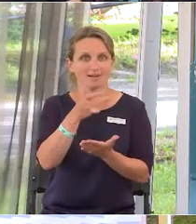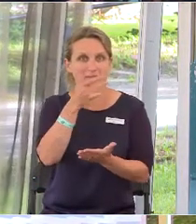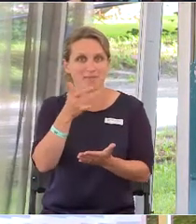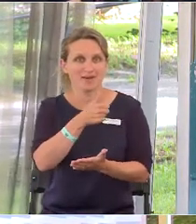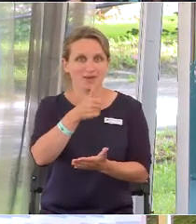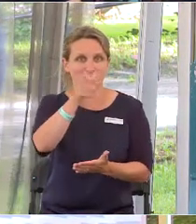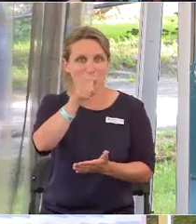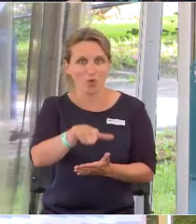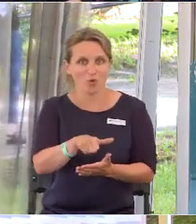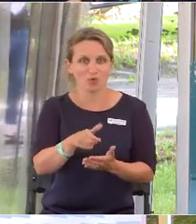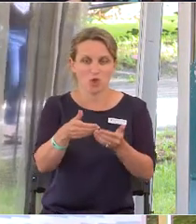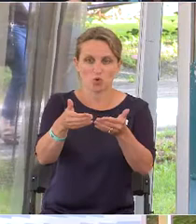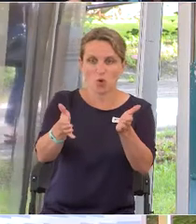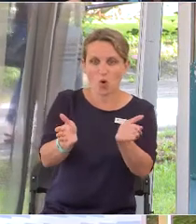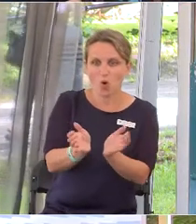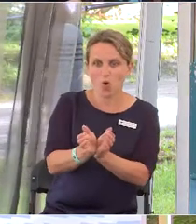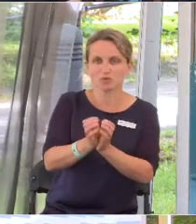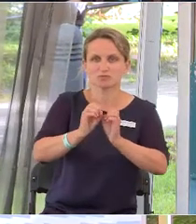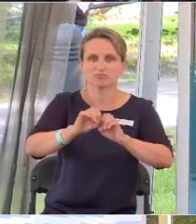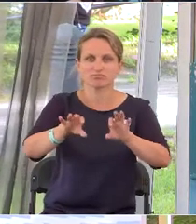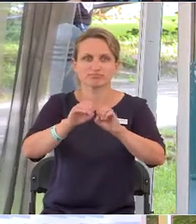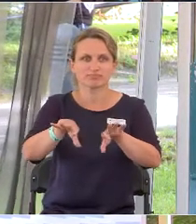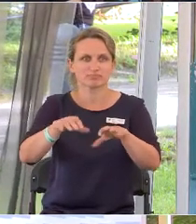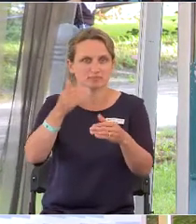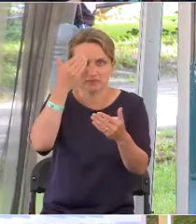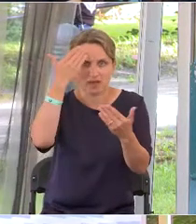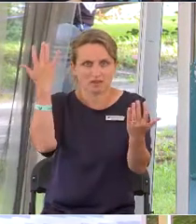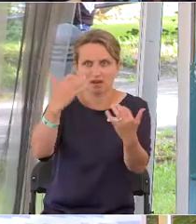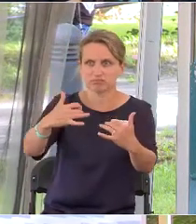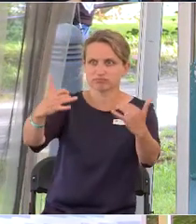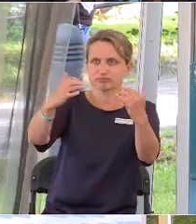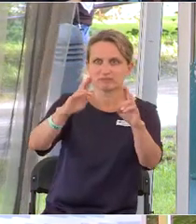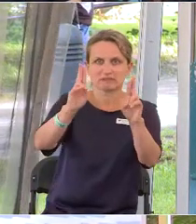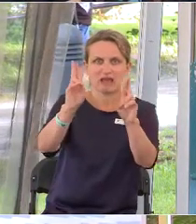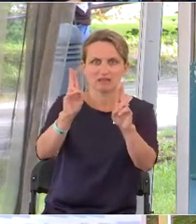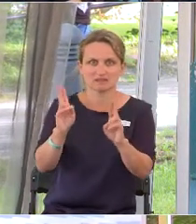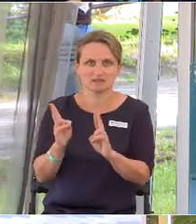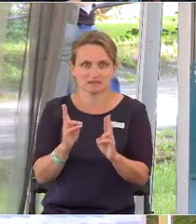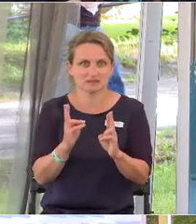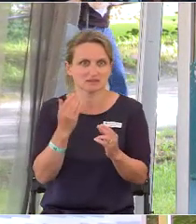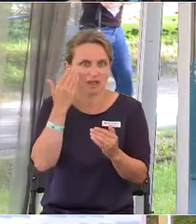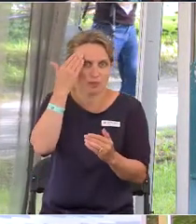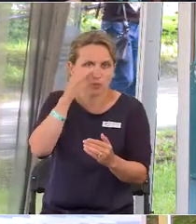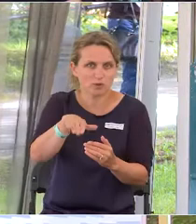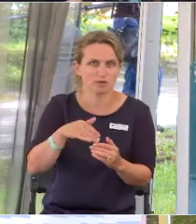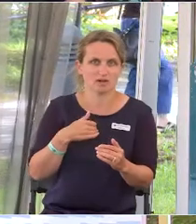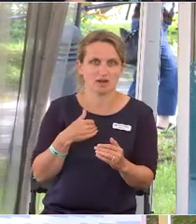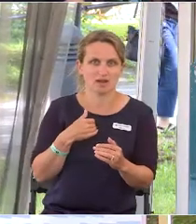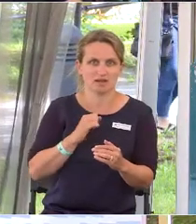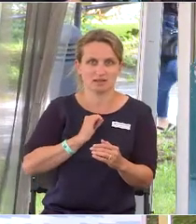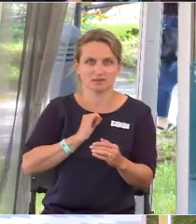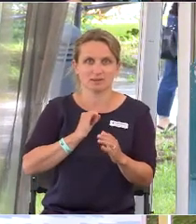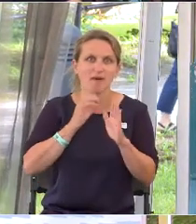speaking to the audience, you didn't know who your audience was because you could watch the population out there, but you didn't know them. Because you didn't invite them